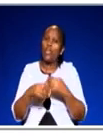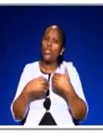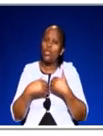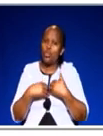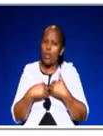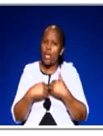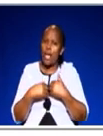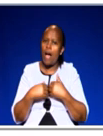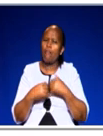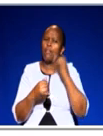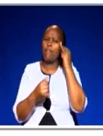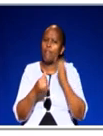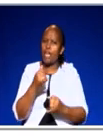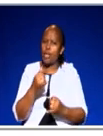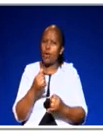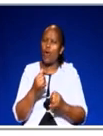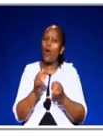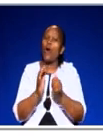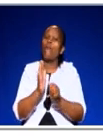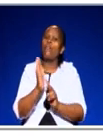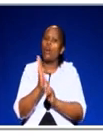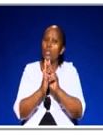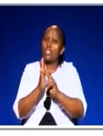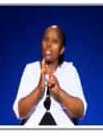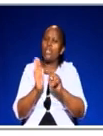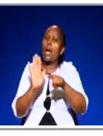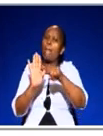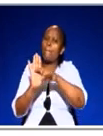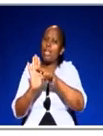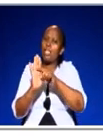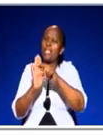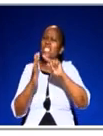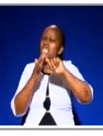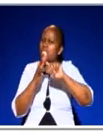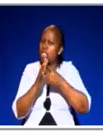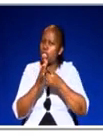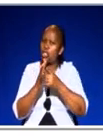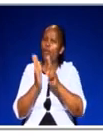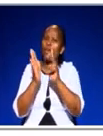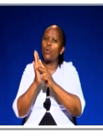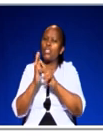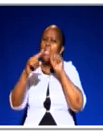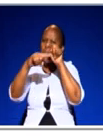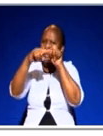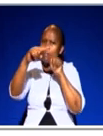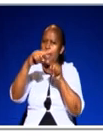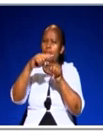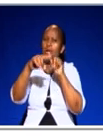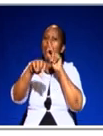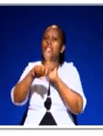got a final velocity minus the initial velocity divided by time